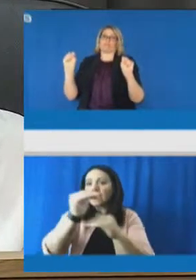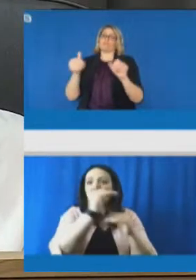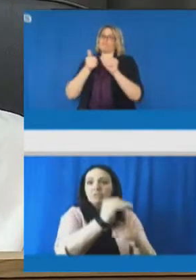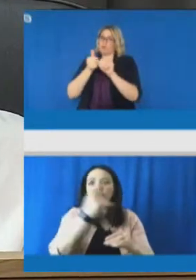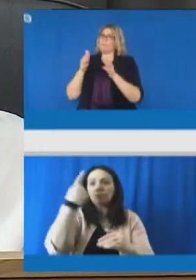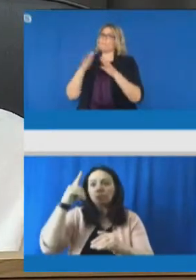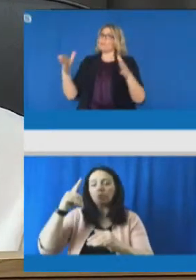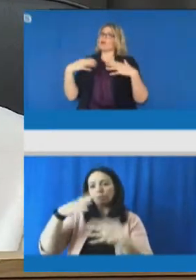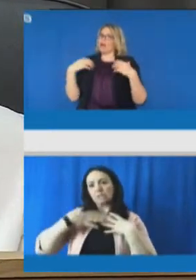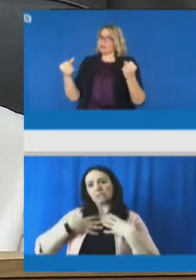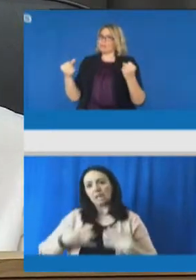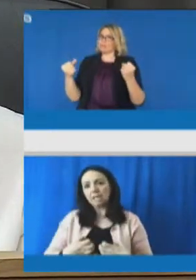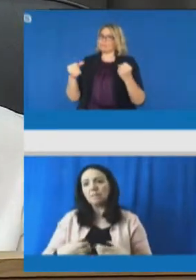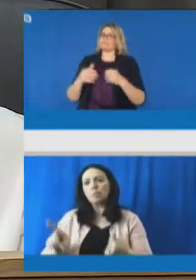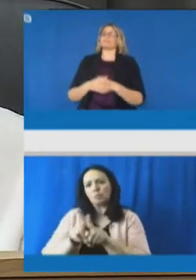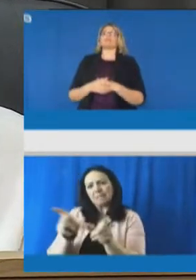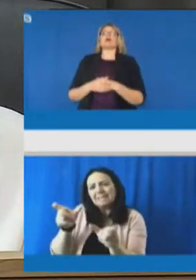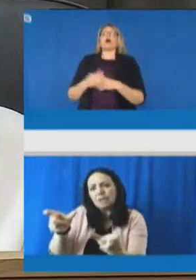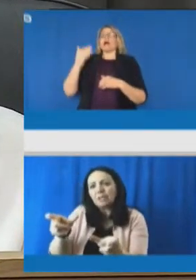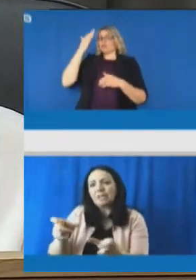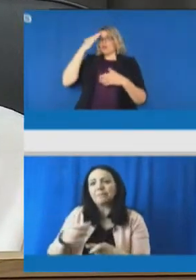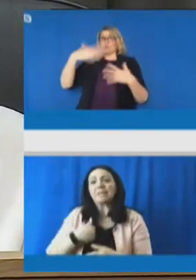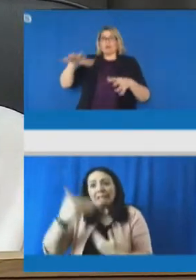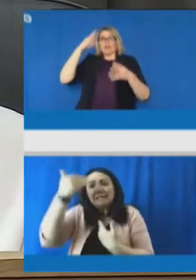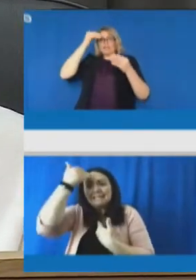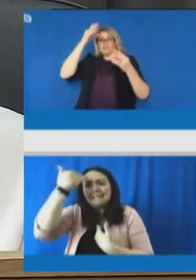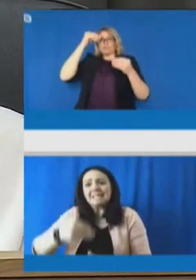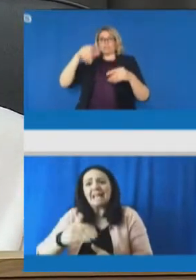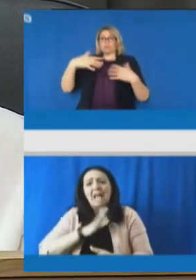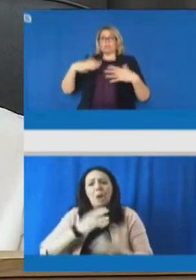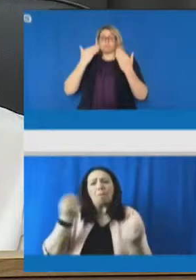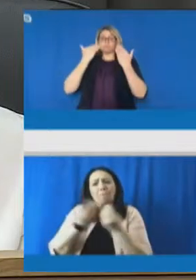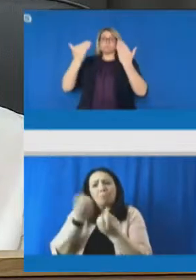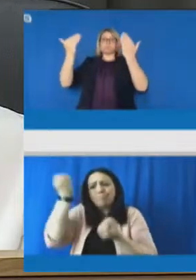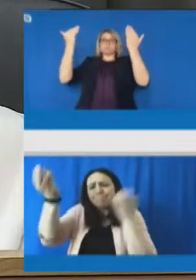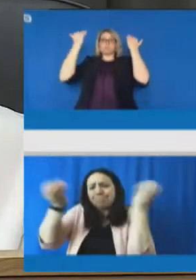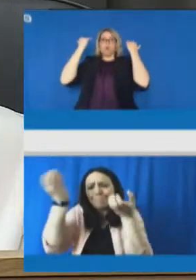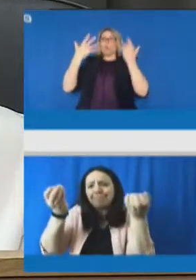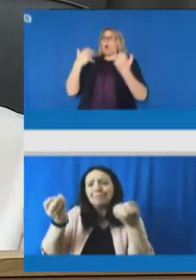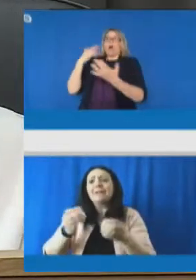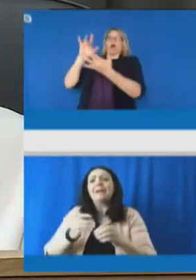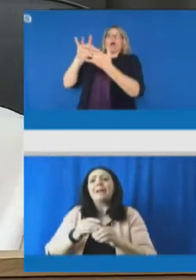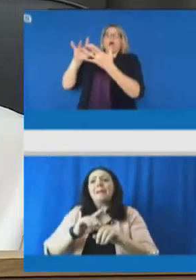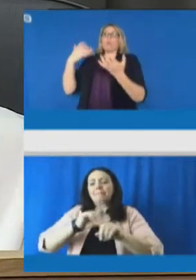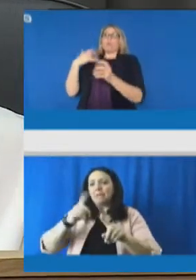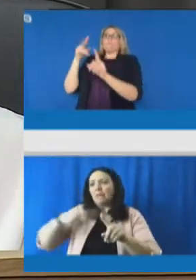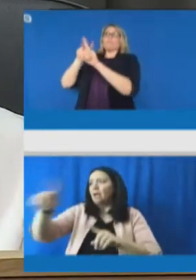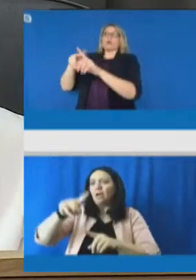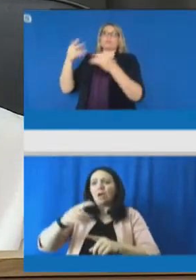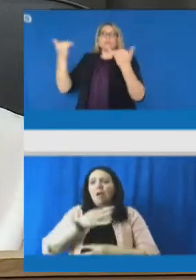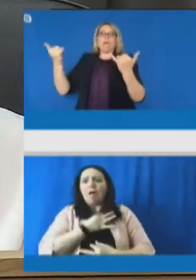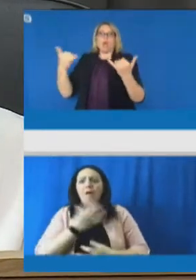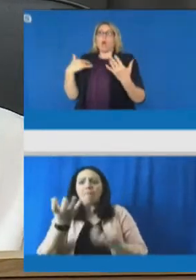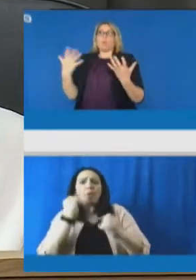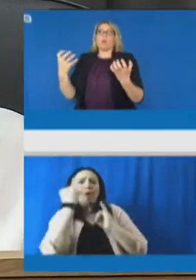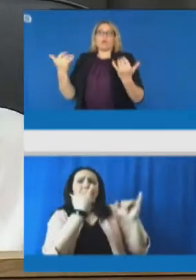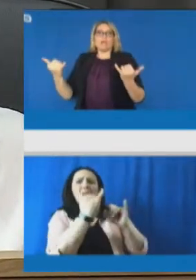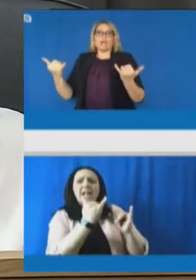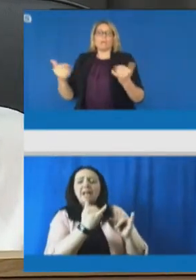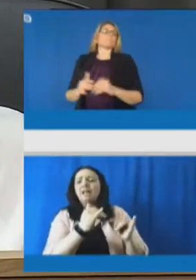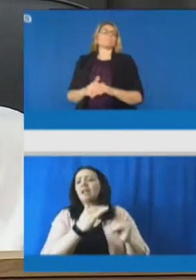also continue to share updates, and we'll let you know when it's your turn to sign up and how to book your